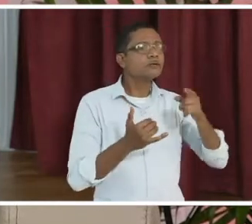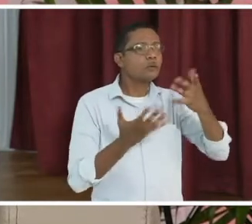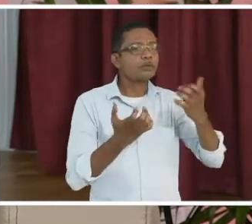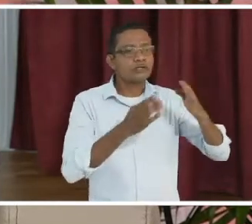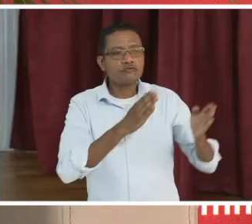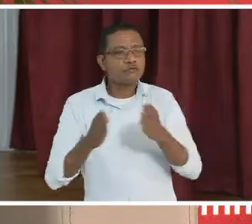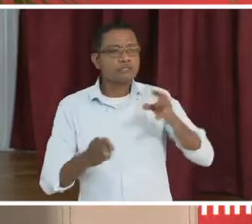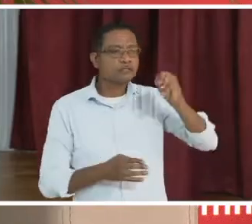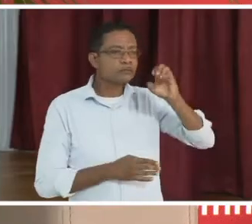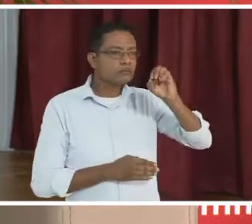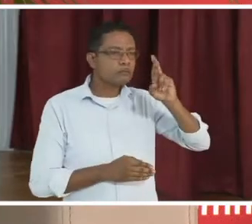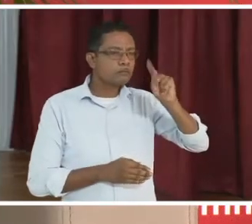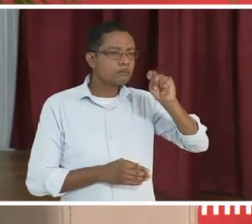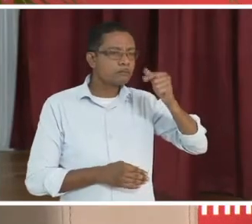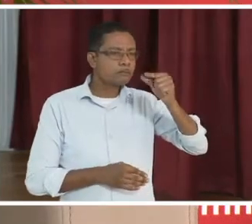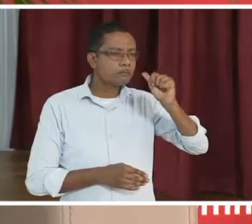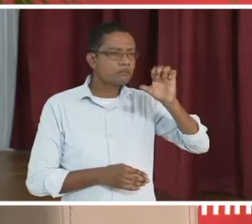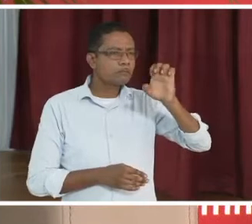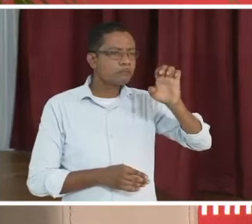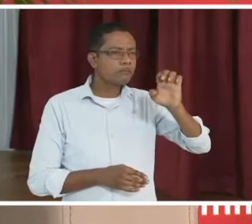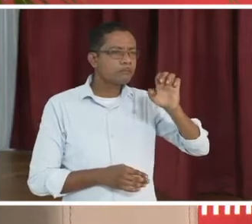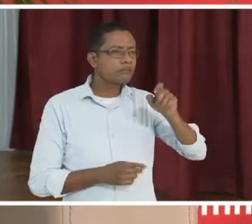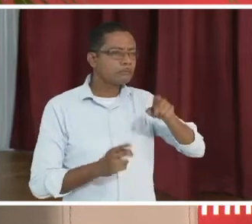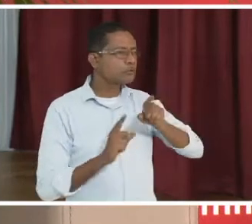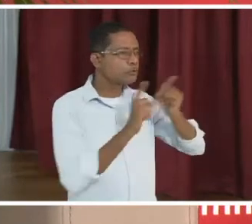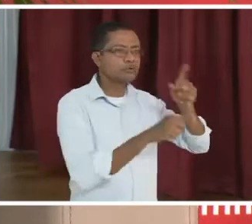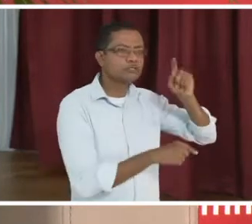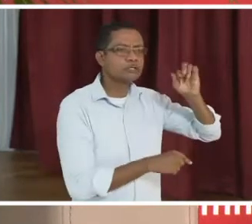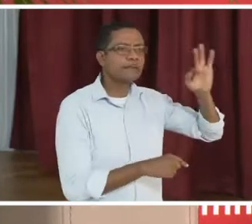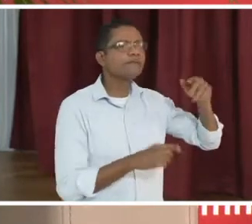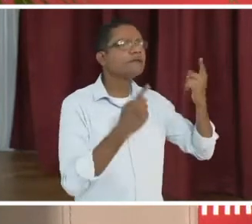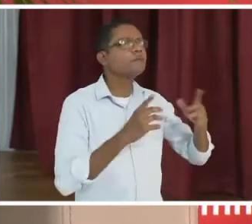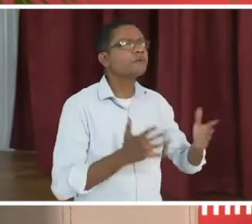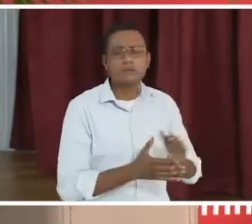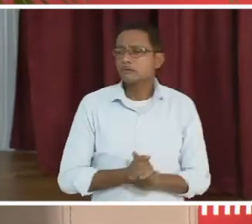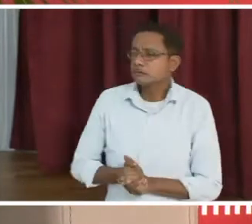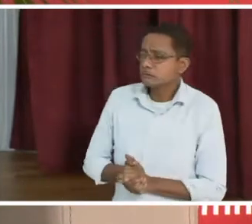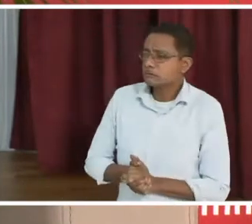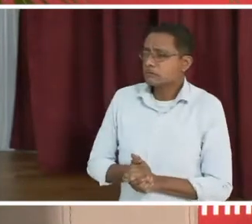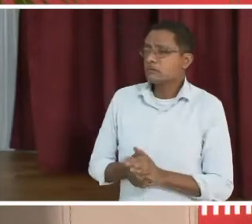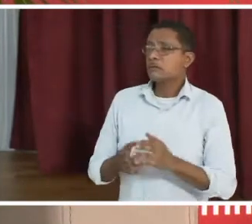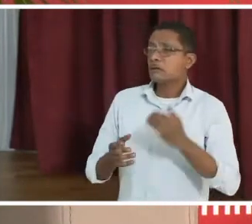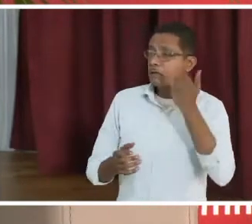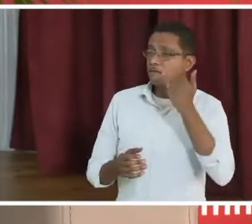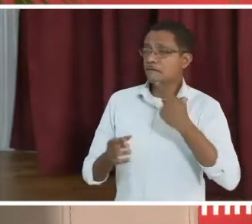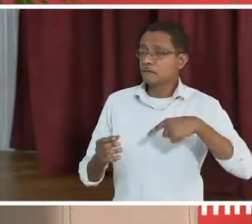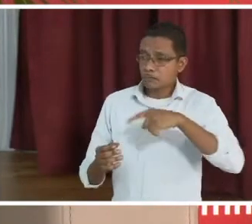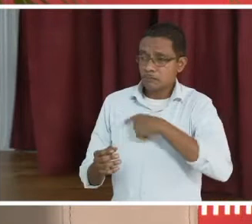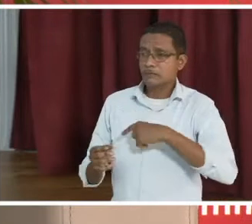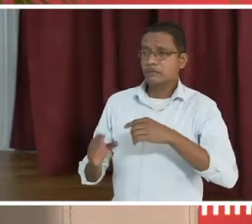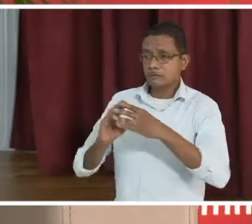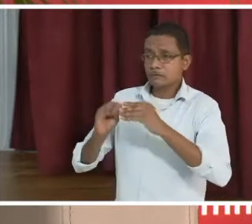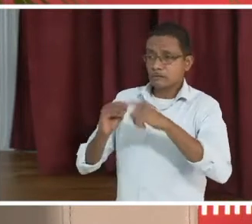next? Okay, ideally what happens would be, well, if it is, are we speaking from the perspective that AGC